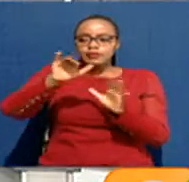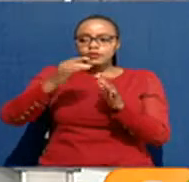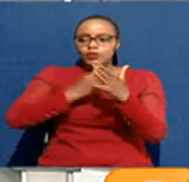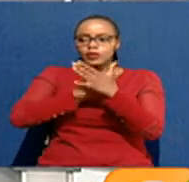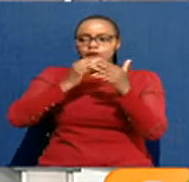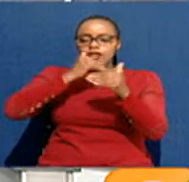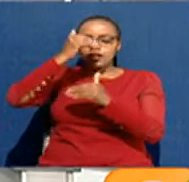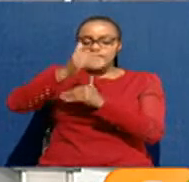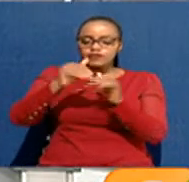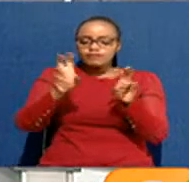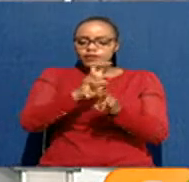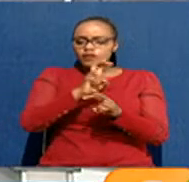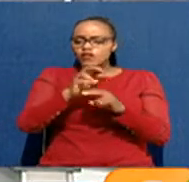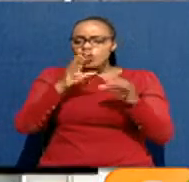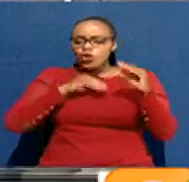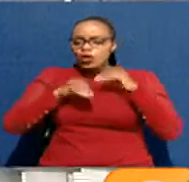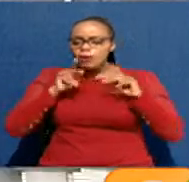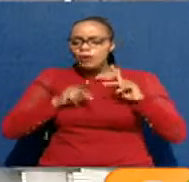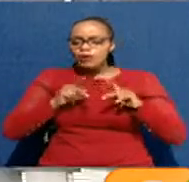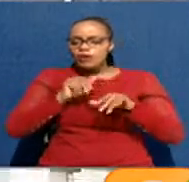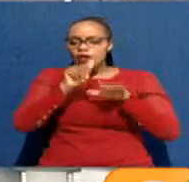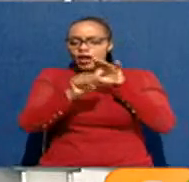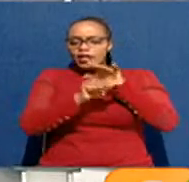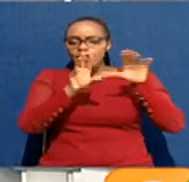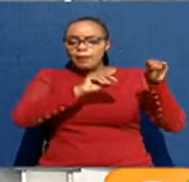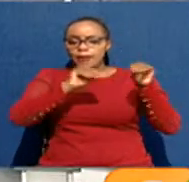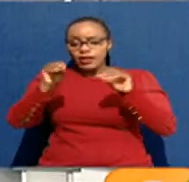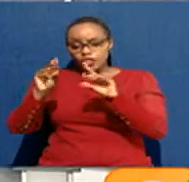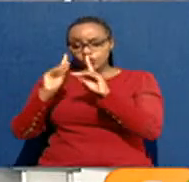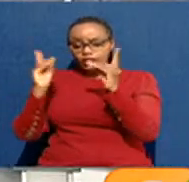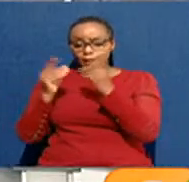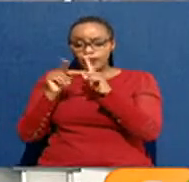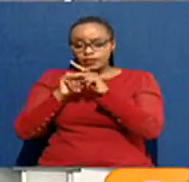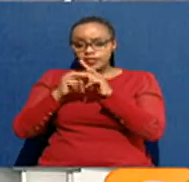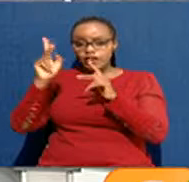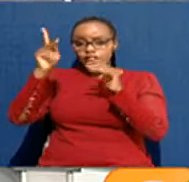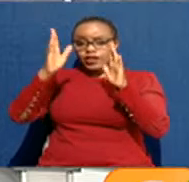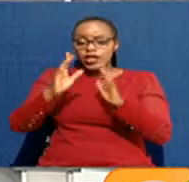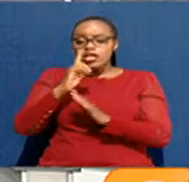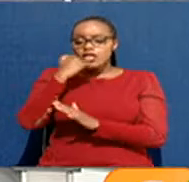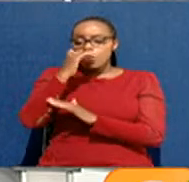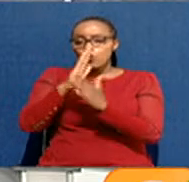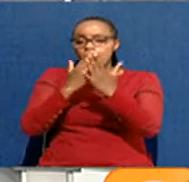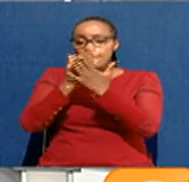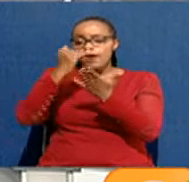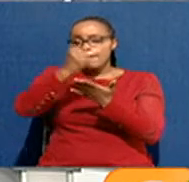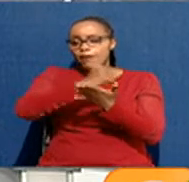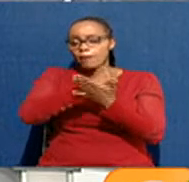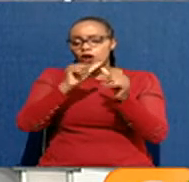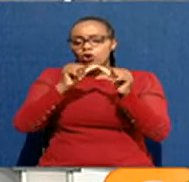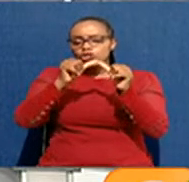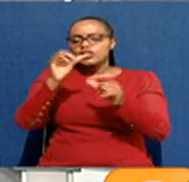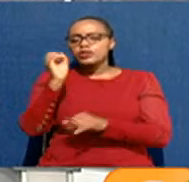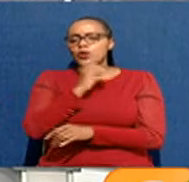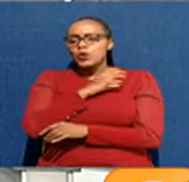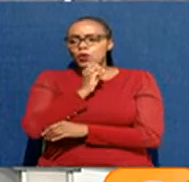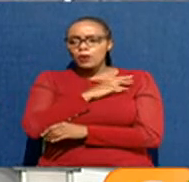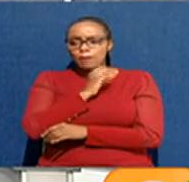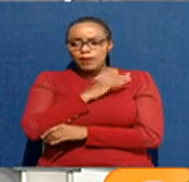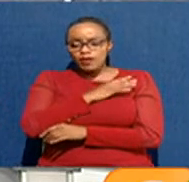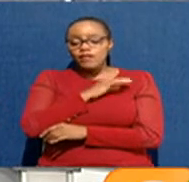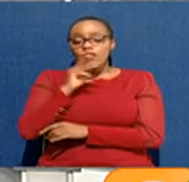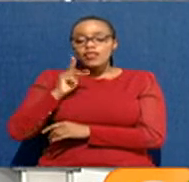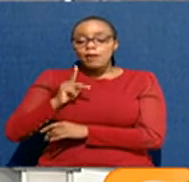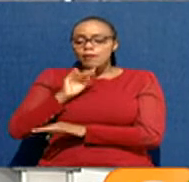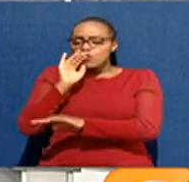A crackdown on corrupt officials at the Immigration Department began. Kenyans seeking passports continue to complain of officials who